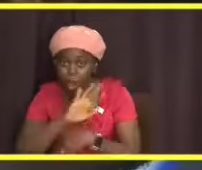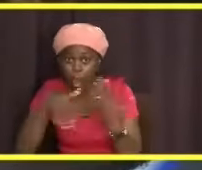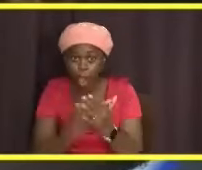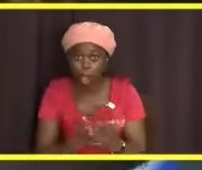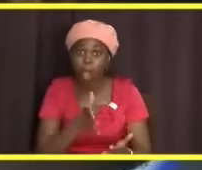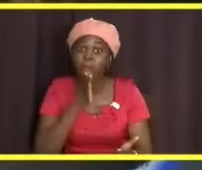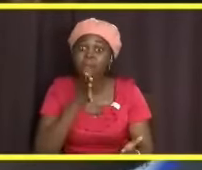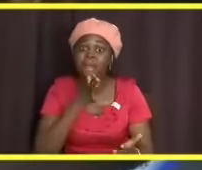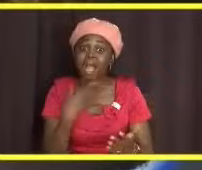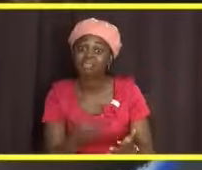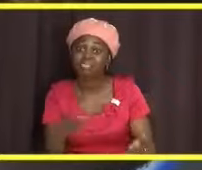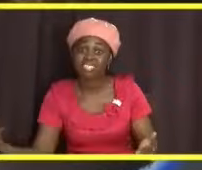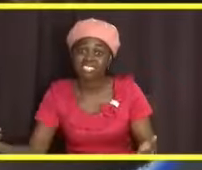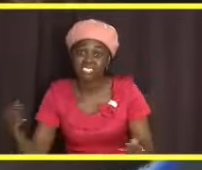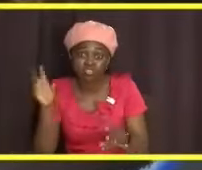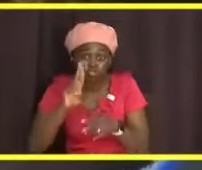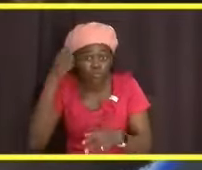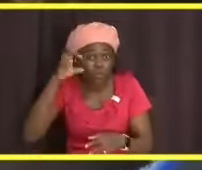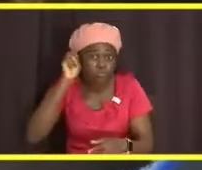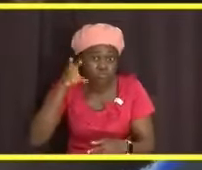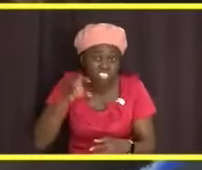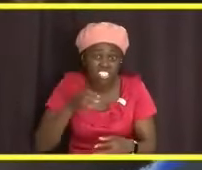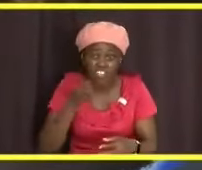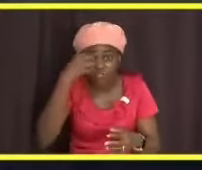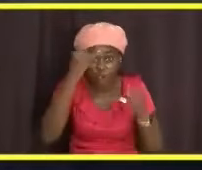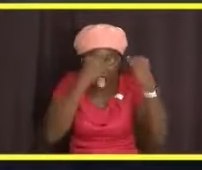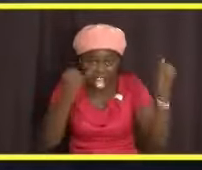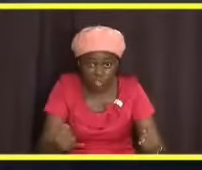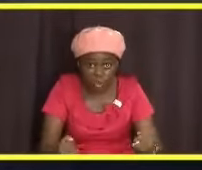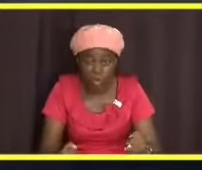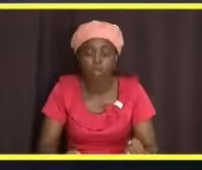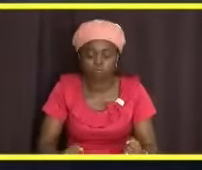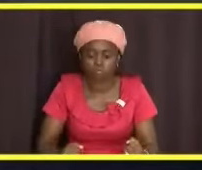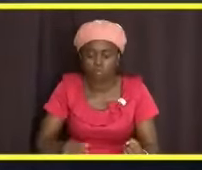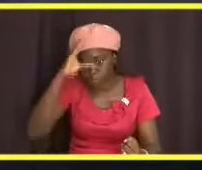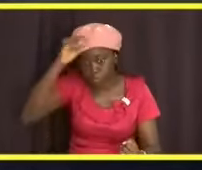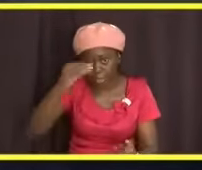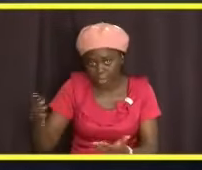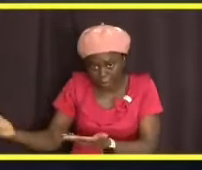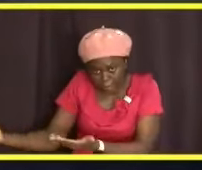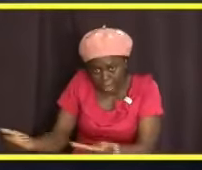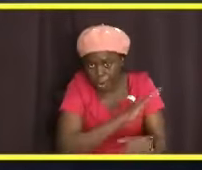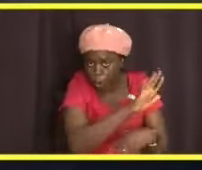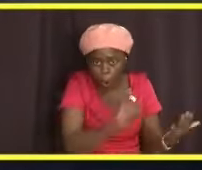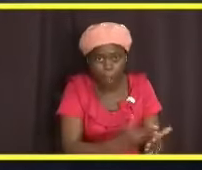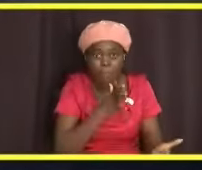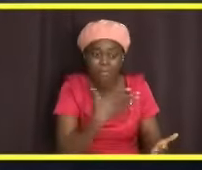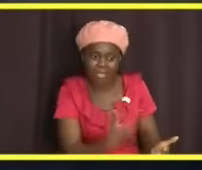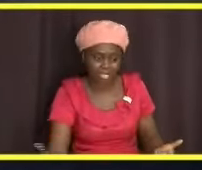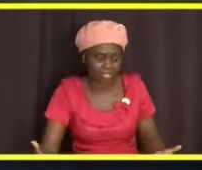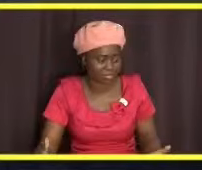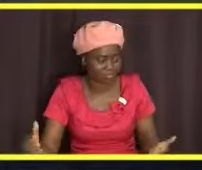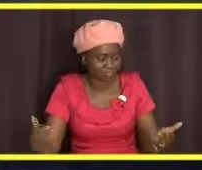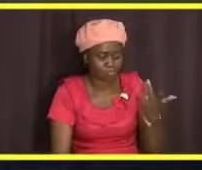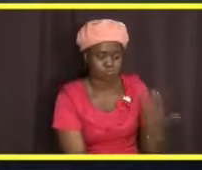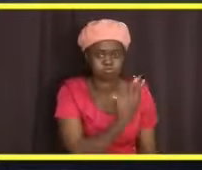The mother came back to discover that all her idol charms have been burnt, and she got very angry